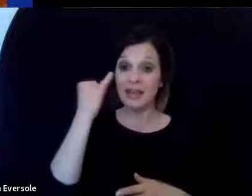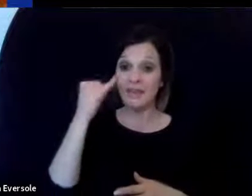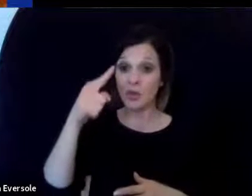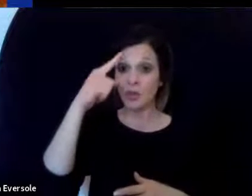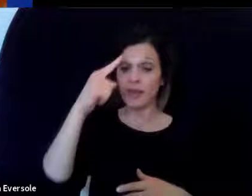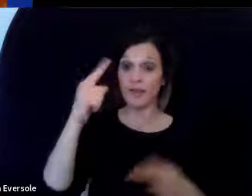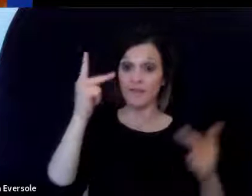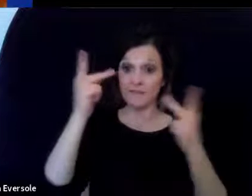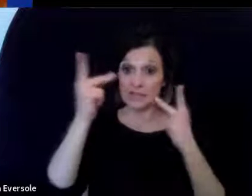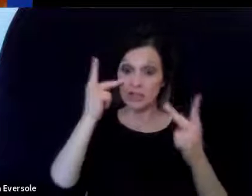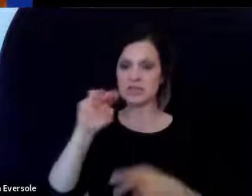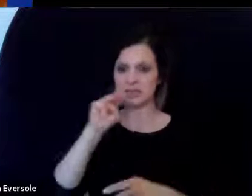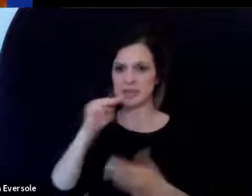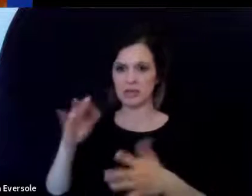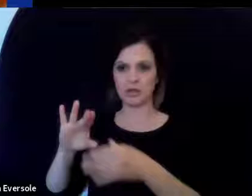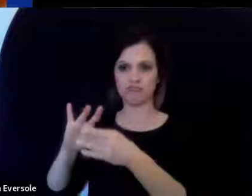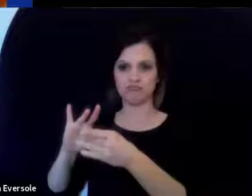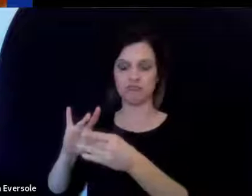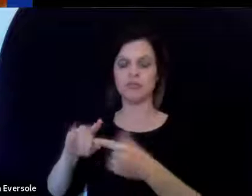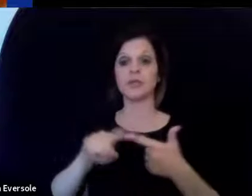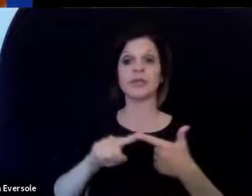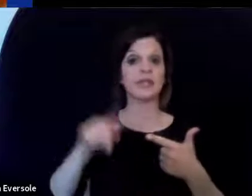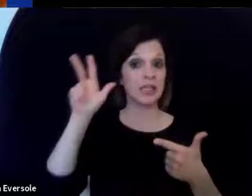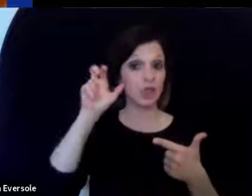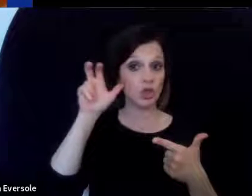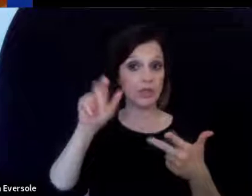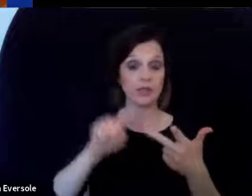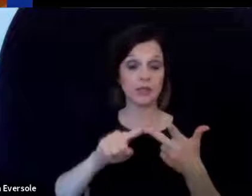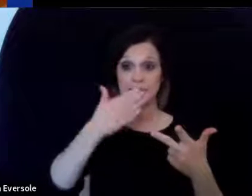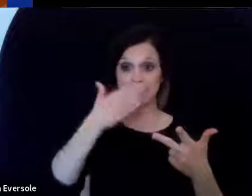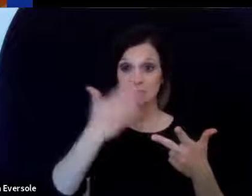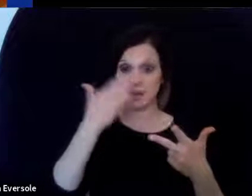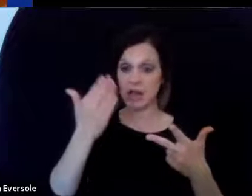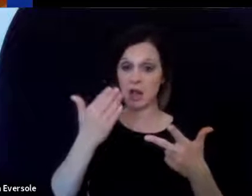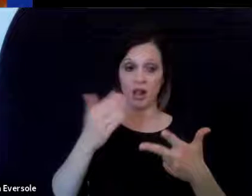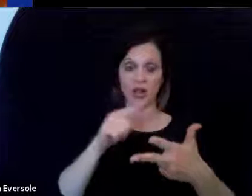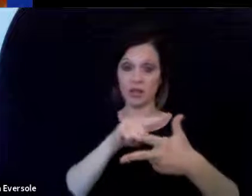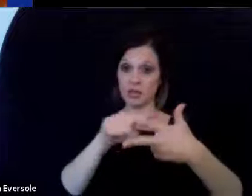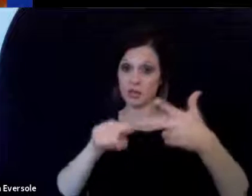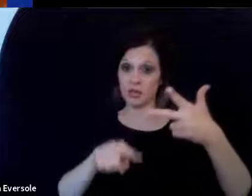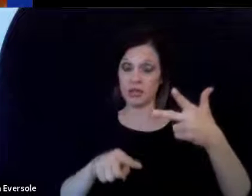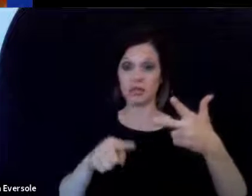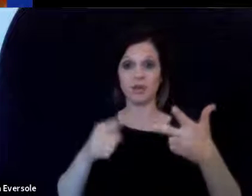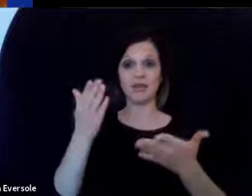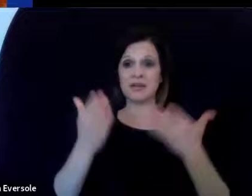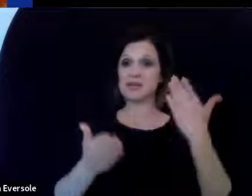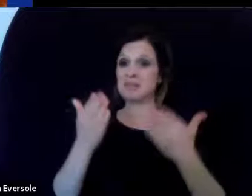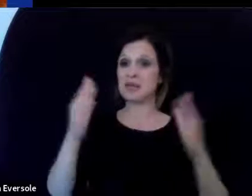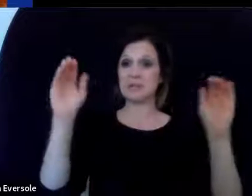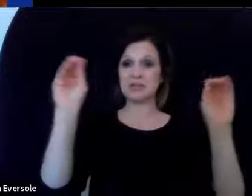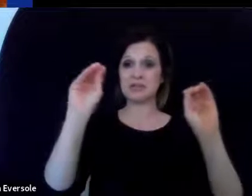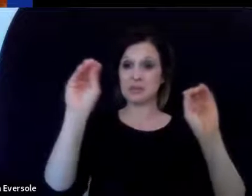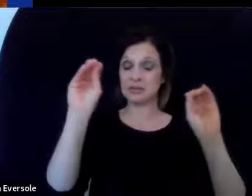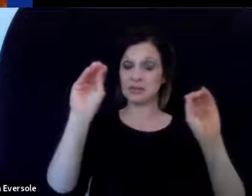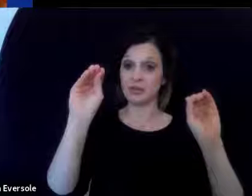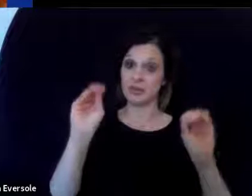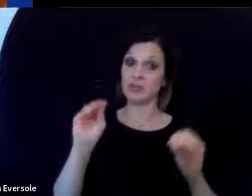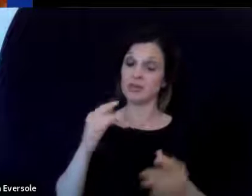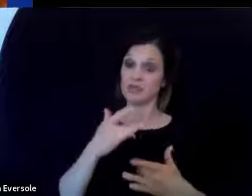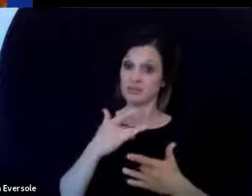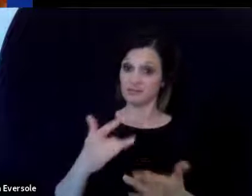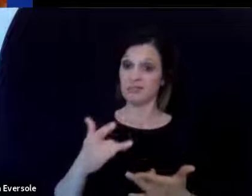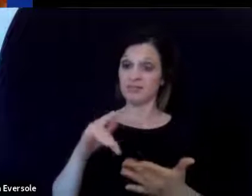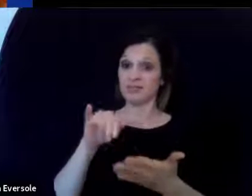Megan talked about that. Hearing and smell, I talked about those. Man, those are the only three ways we have to